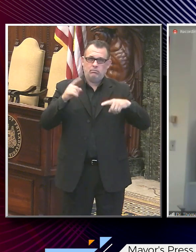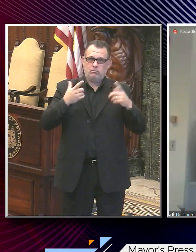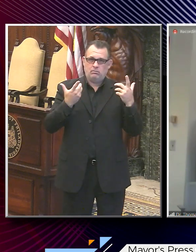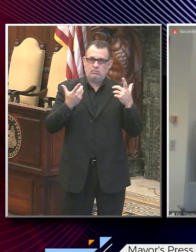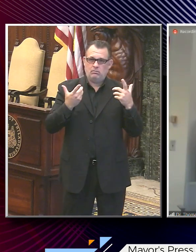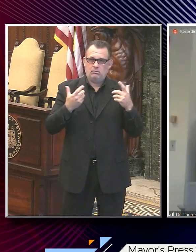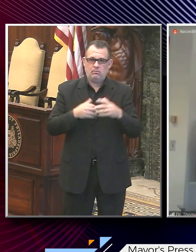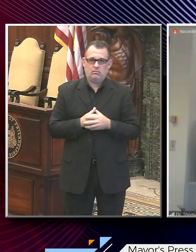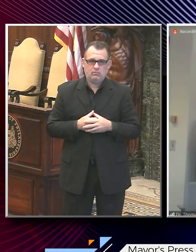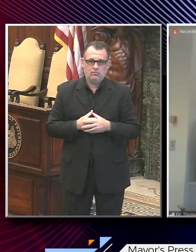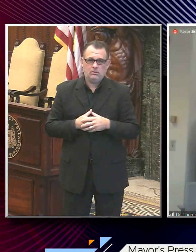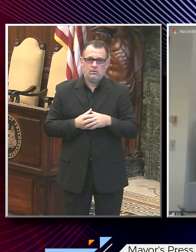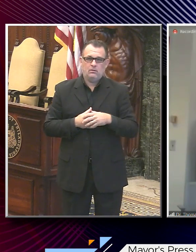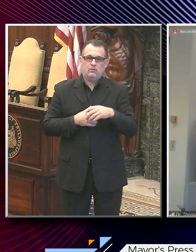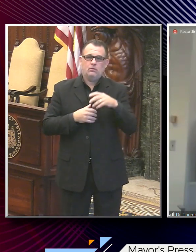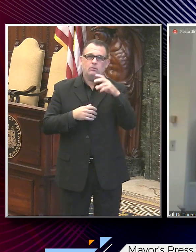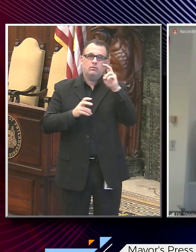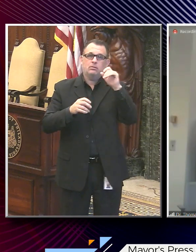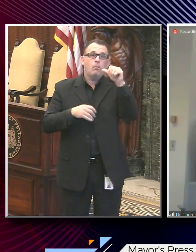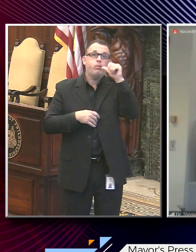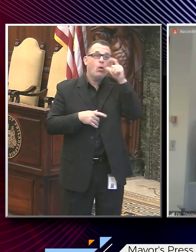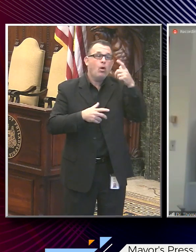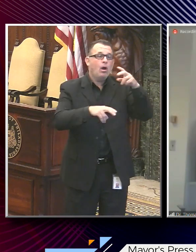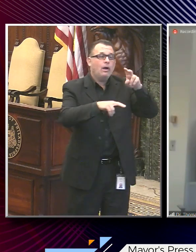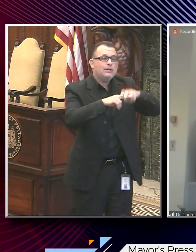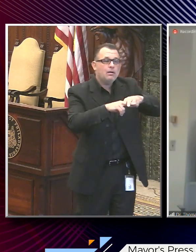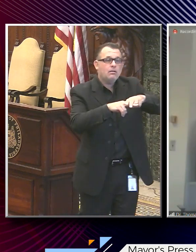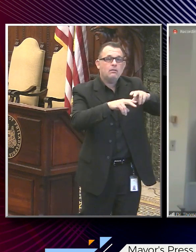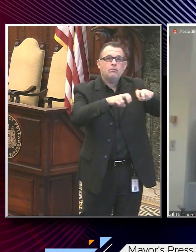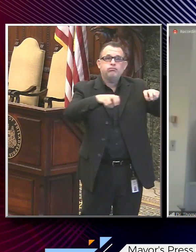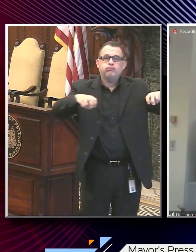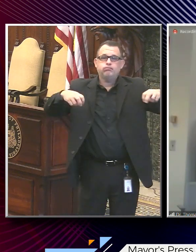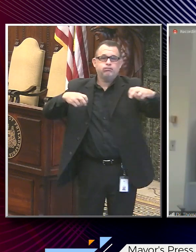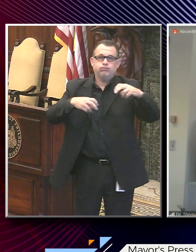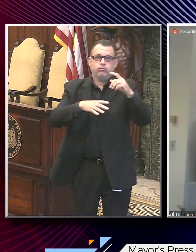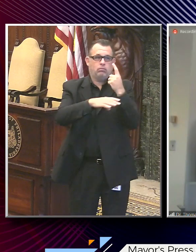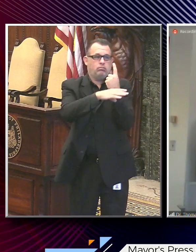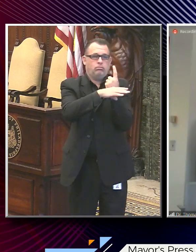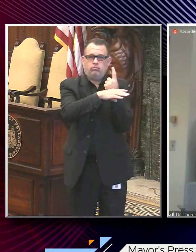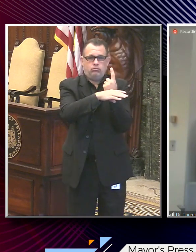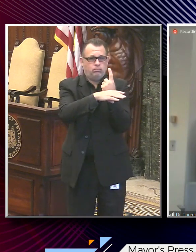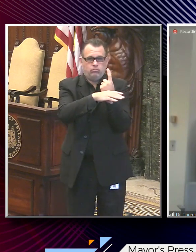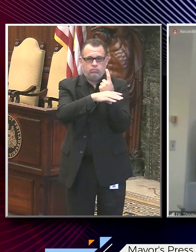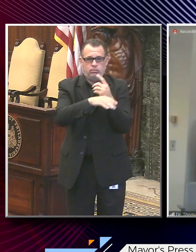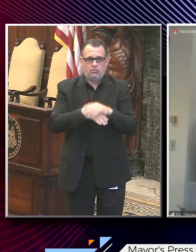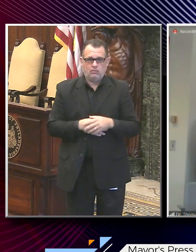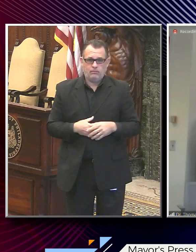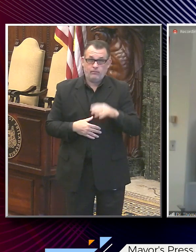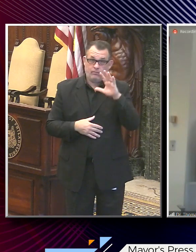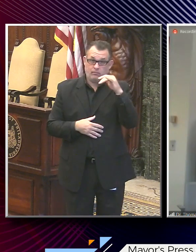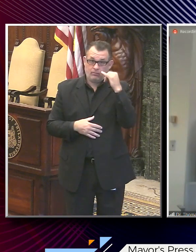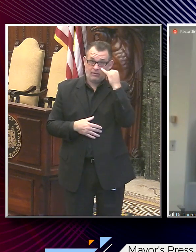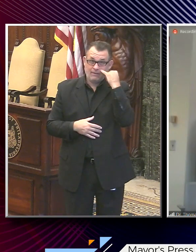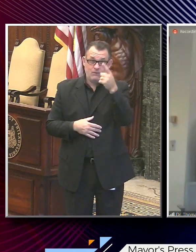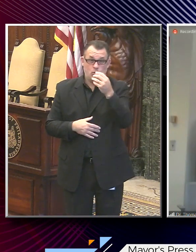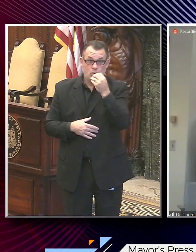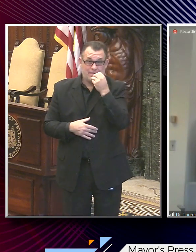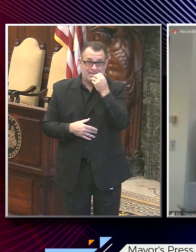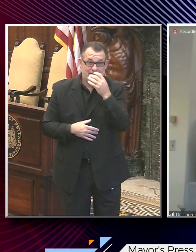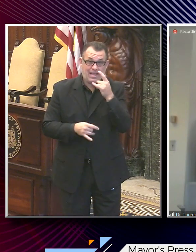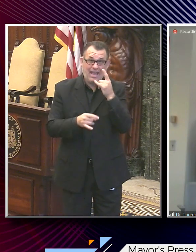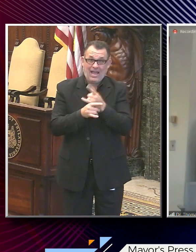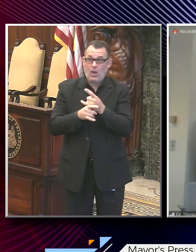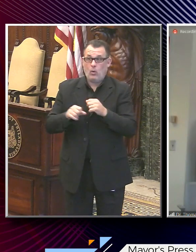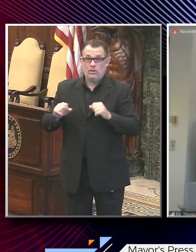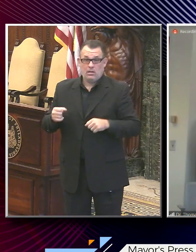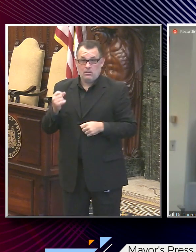no seating at bars. It's only going to be seating at tables, and no alcohol served except during a meal. These are the state rules, which we